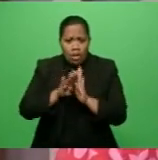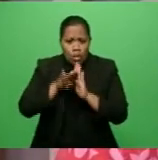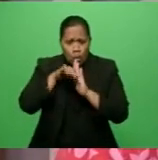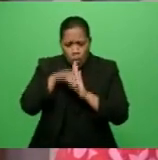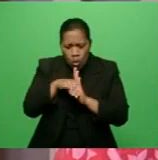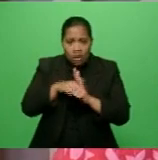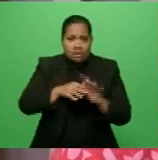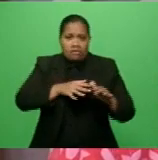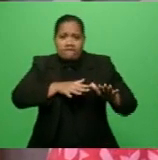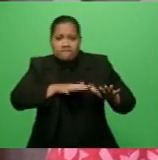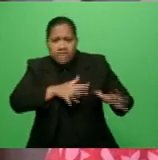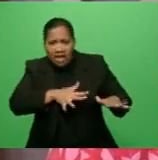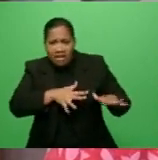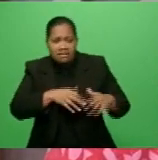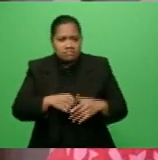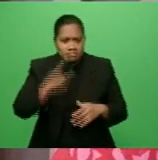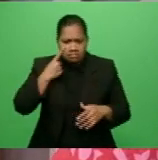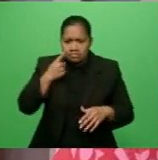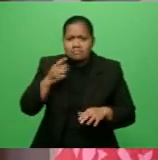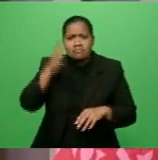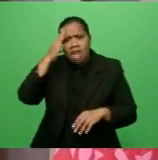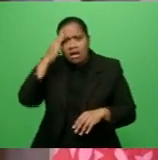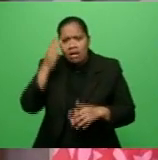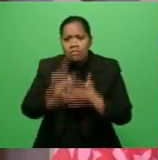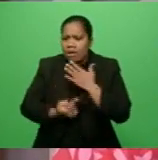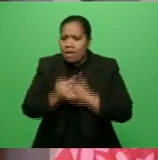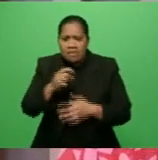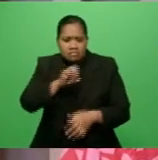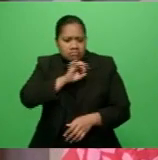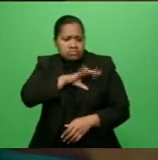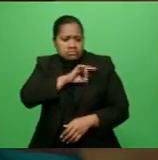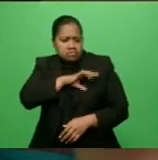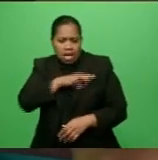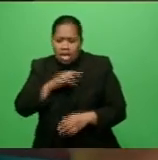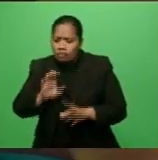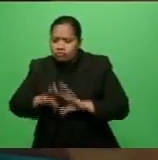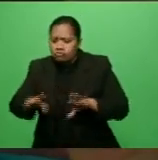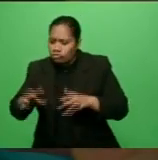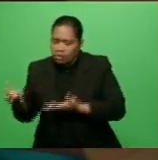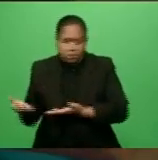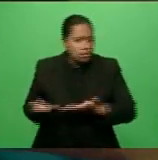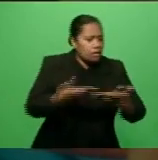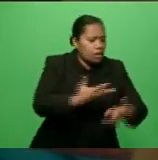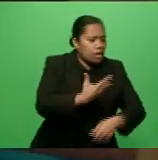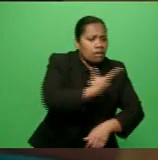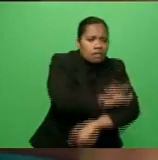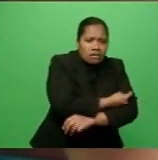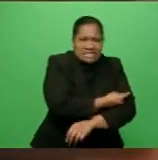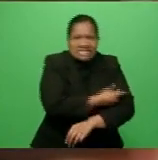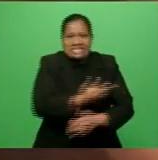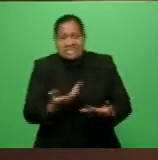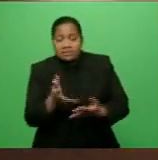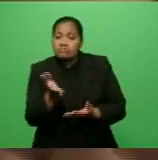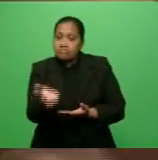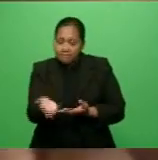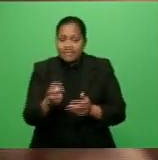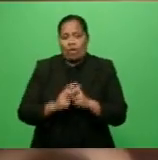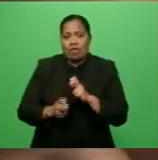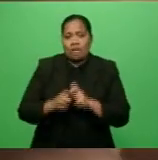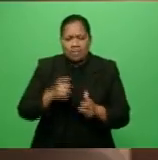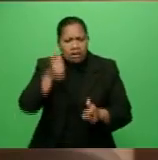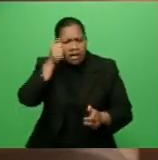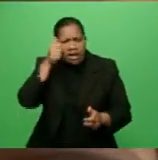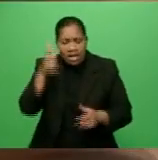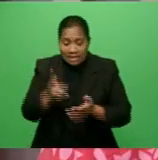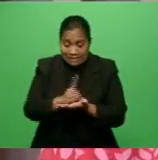corners of mothers being afraid to take their children to get essential vaccines. That's a problem. We know that